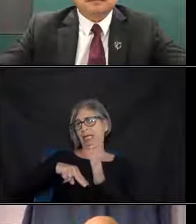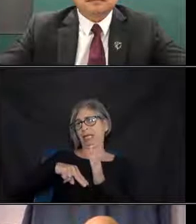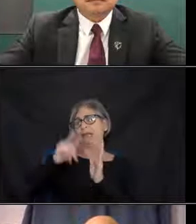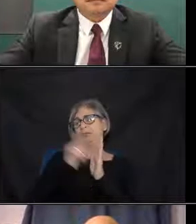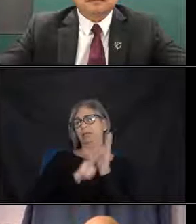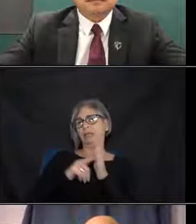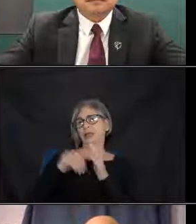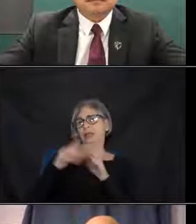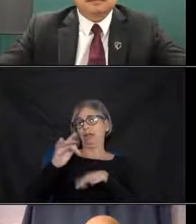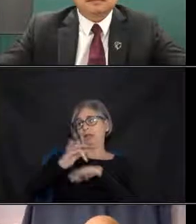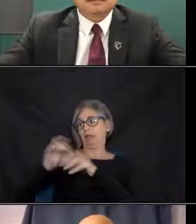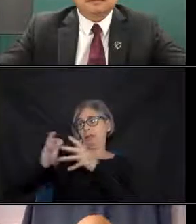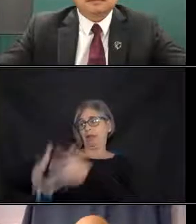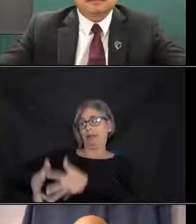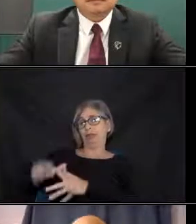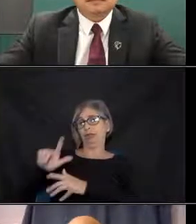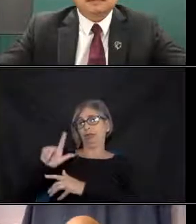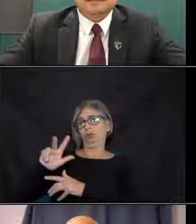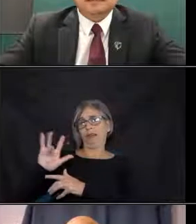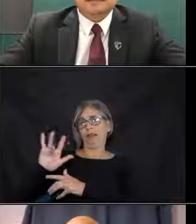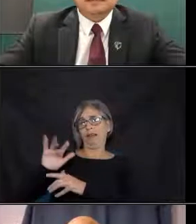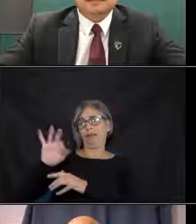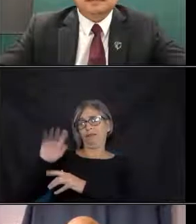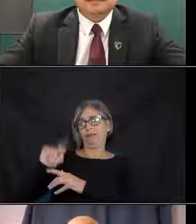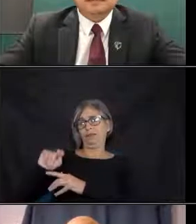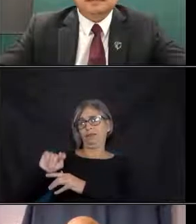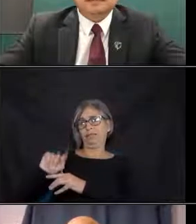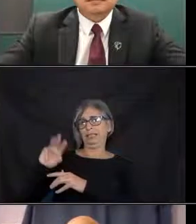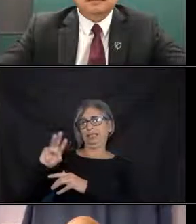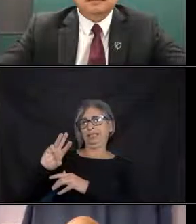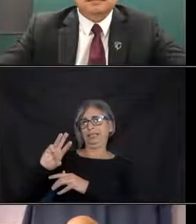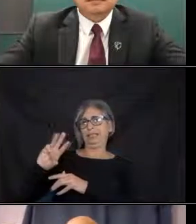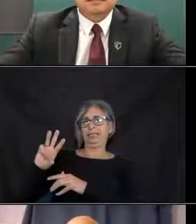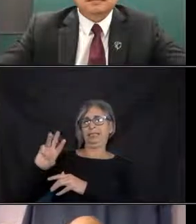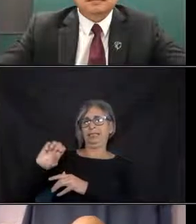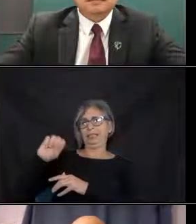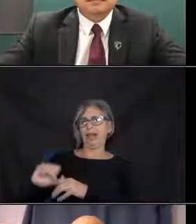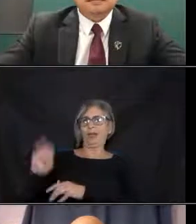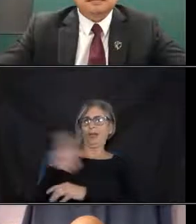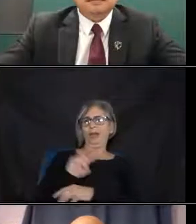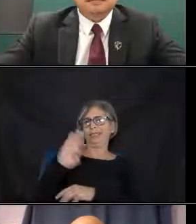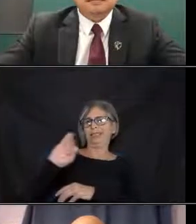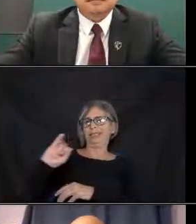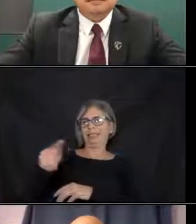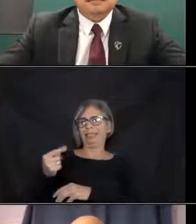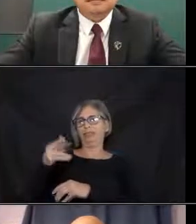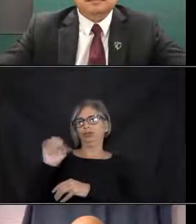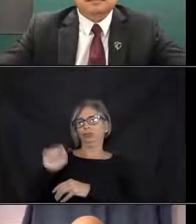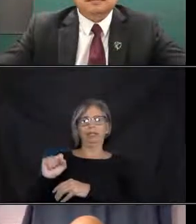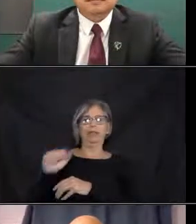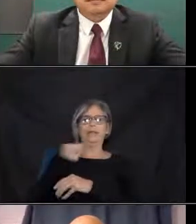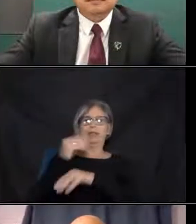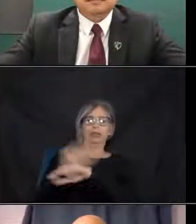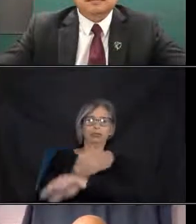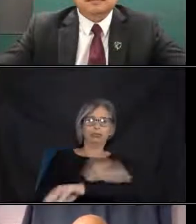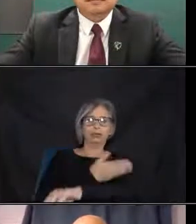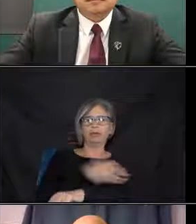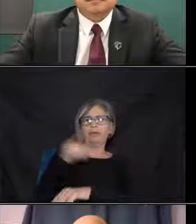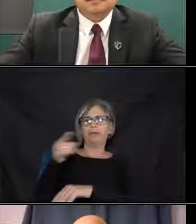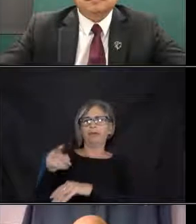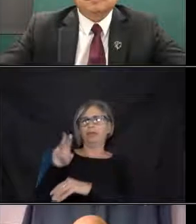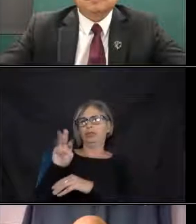the abandonment of a 25-foot wide portion of Southwest 6th Street right-of-way consisting of a portion of the unimproved swale abutting